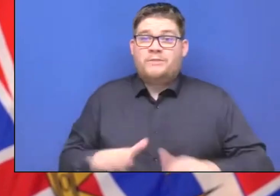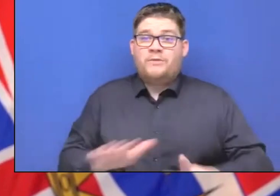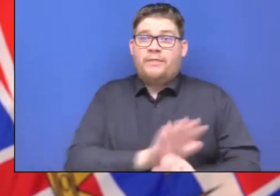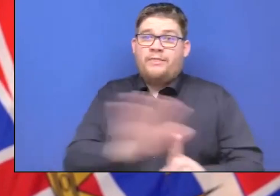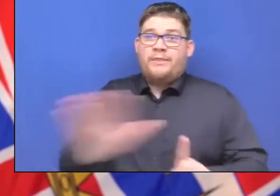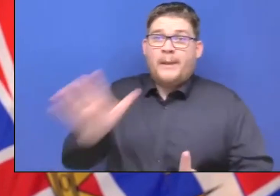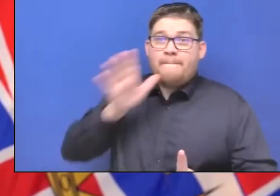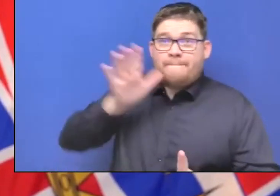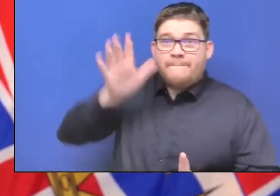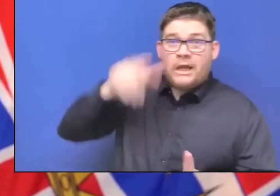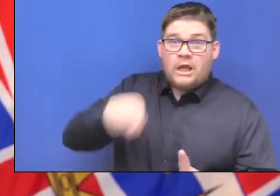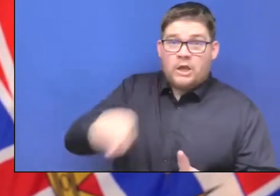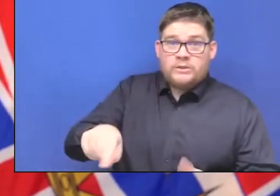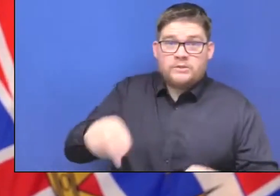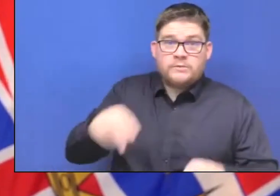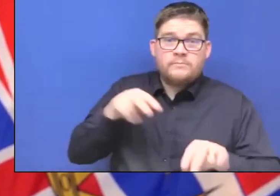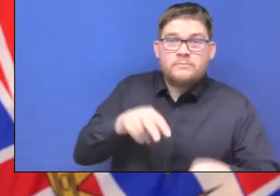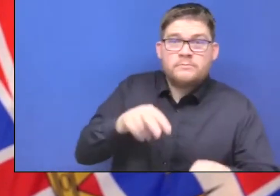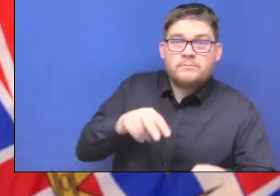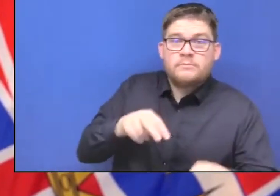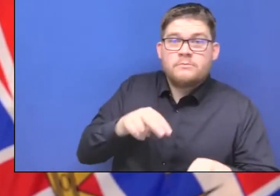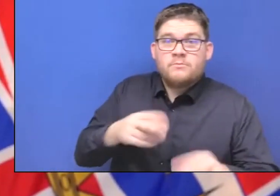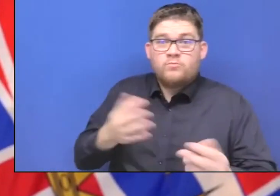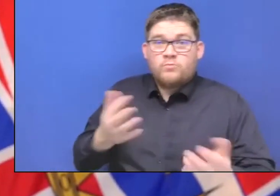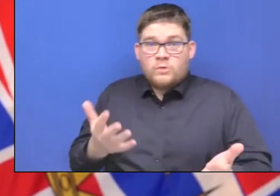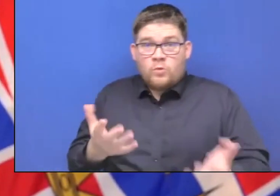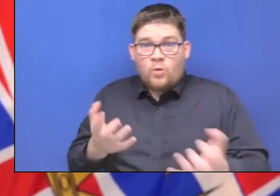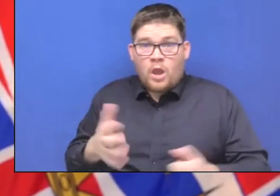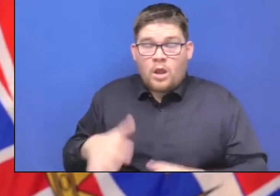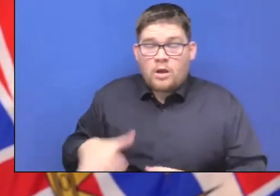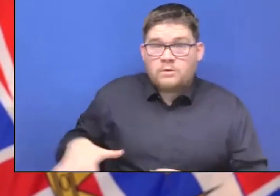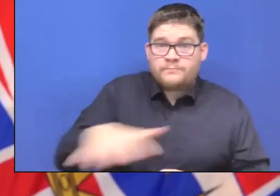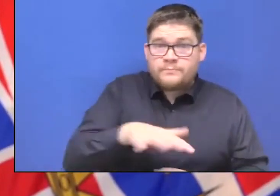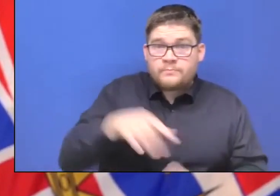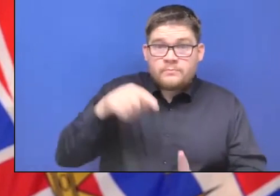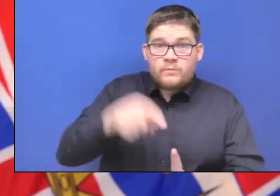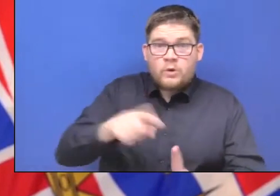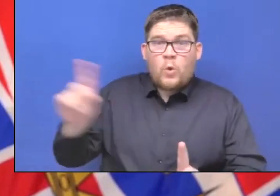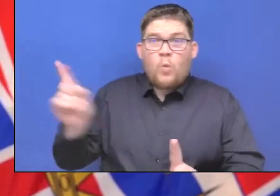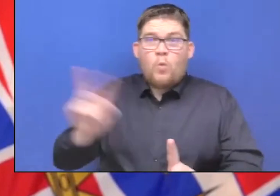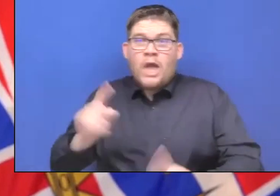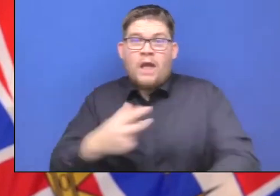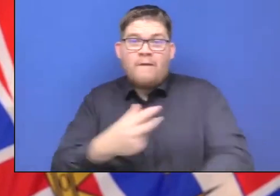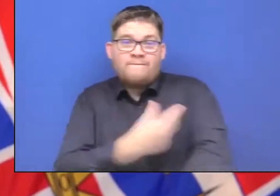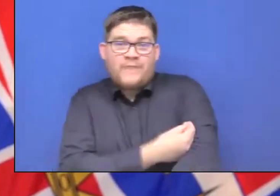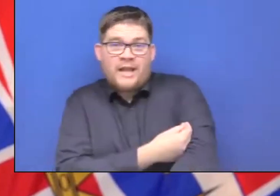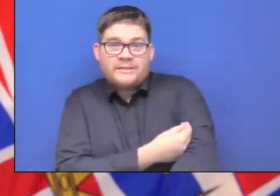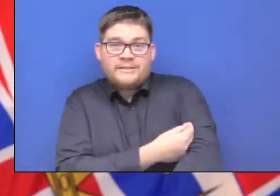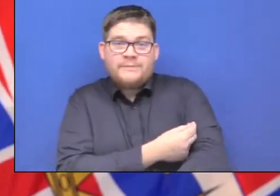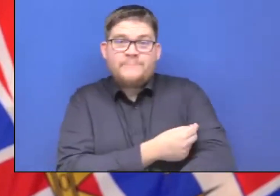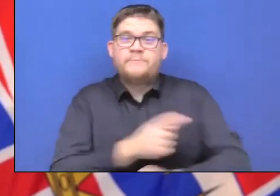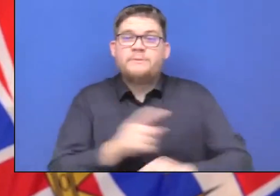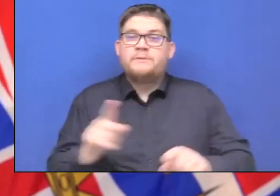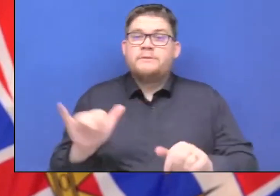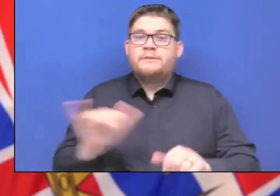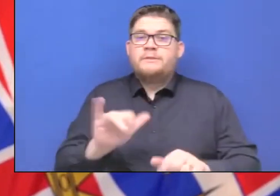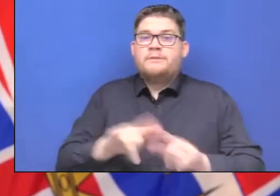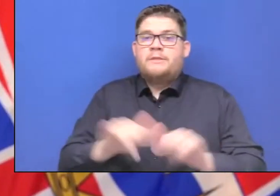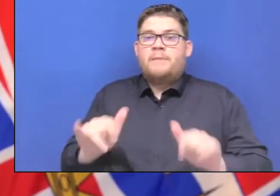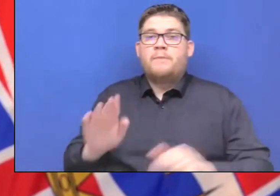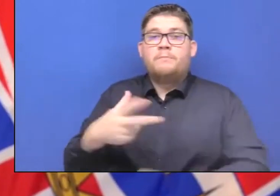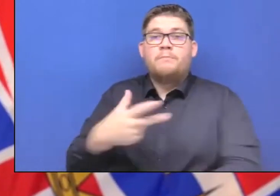a certain type of environment to have their children immunized, and those are the same environments where we can provide booster doses